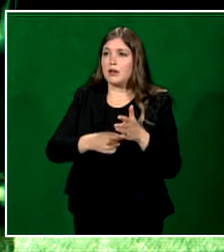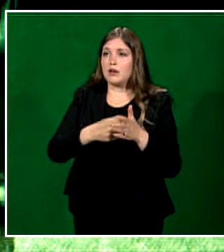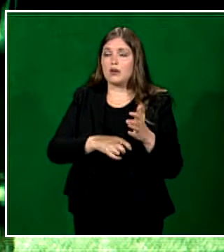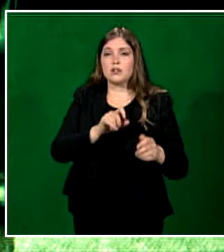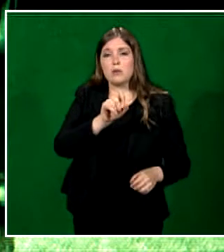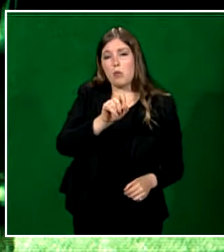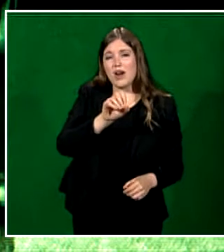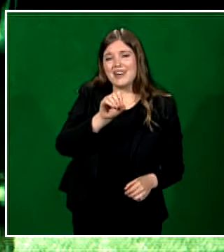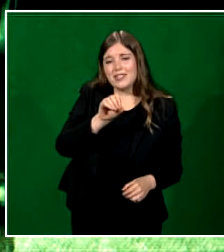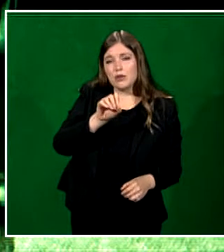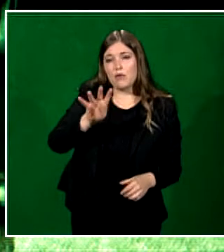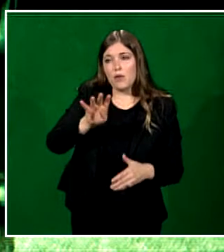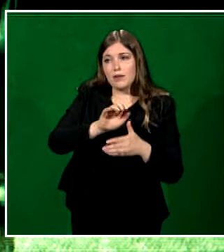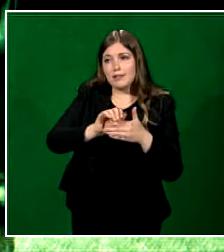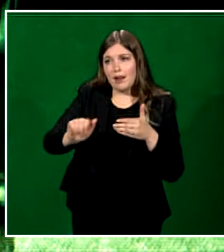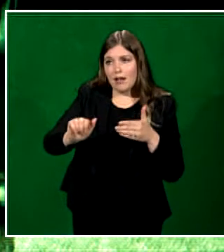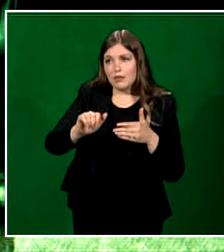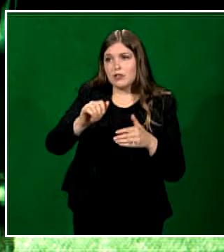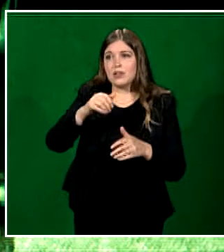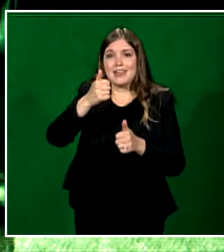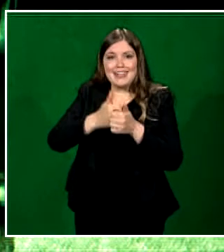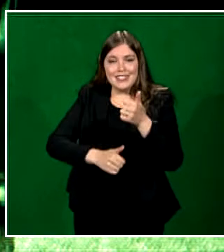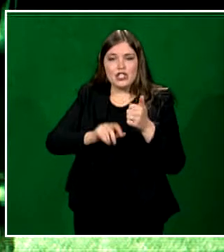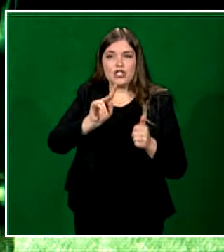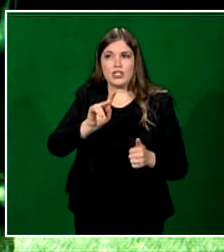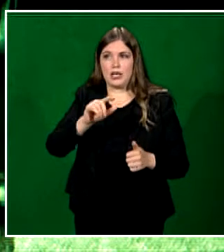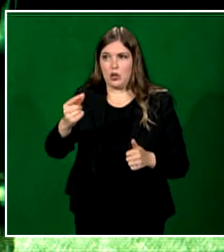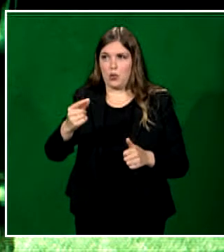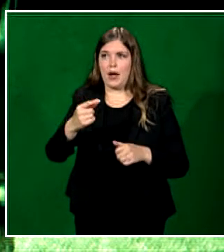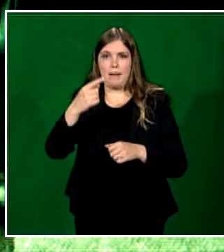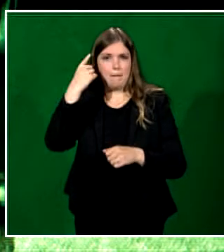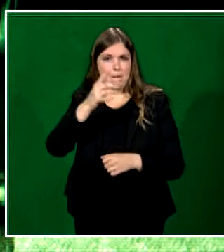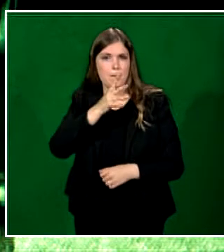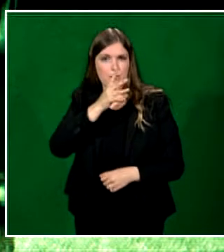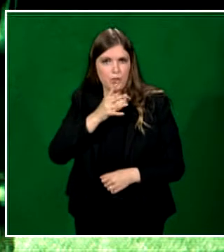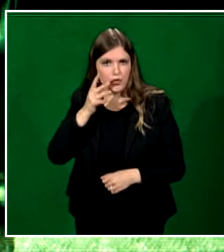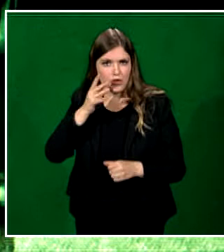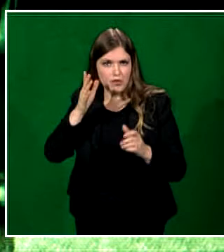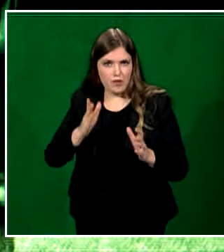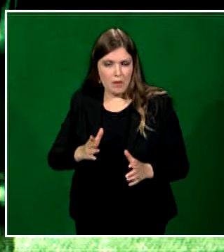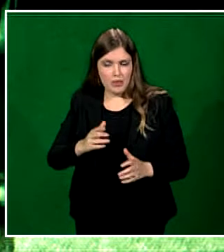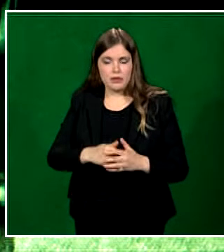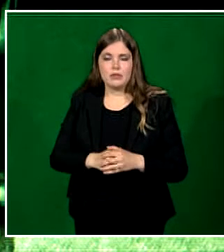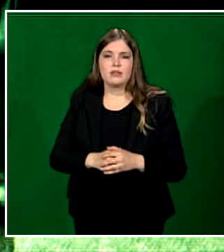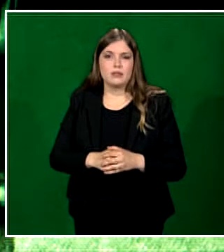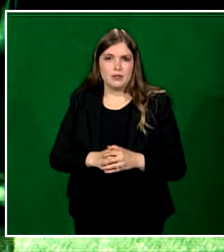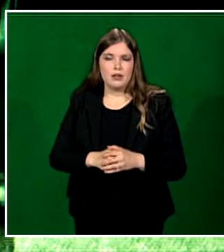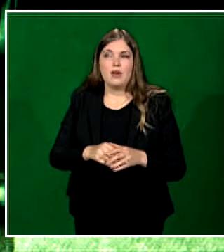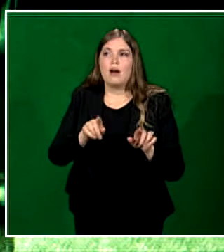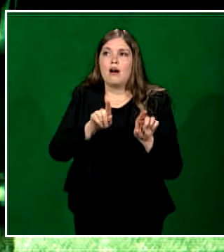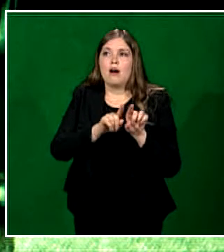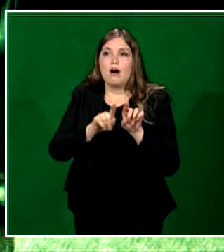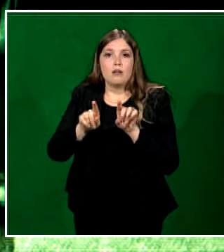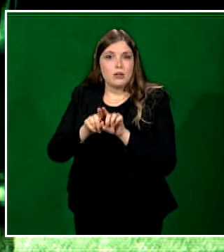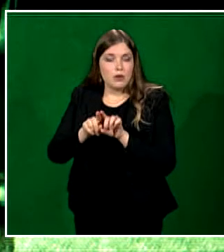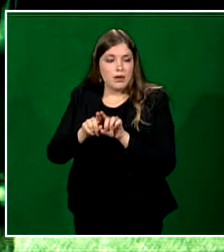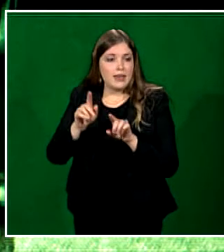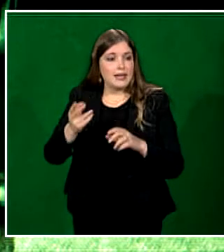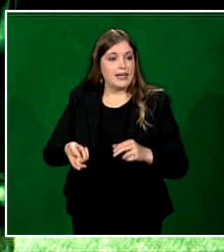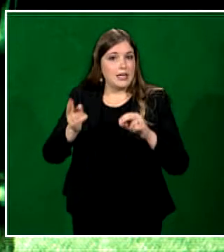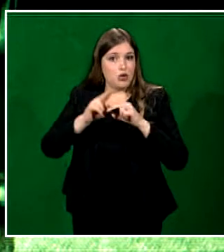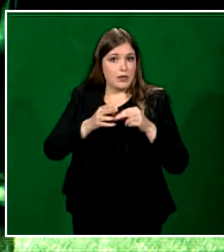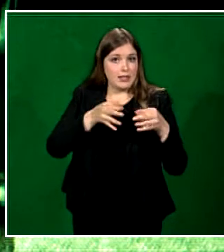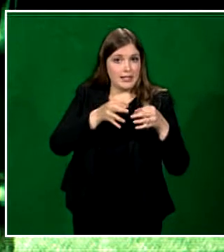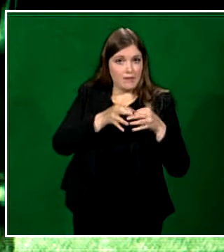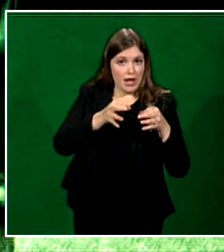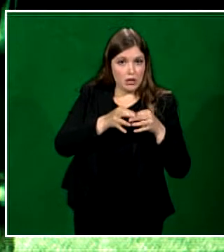paid to farmers. Globally, exporting countries like Thailand opted to reduce their production and exports because of this. There have been attempts to increase its value through